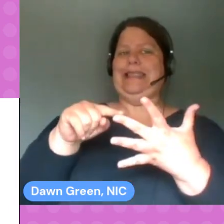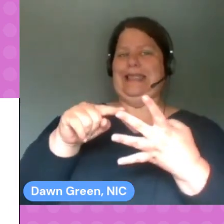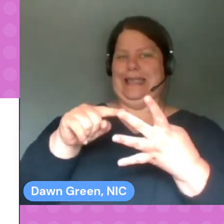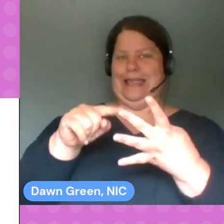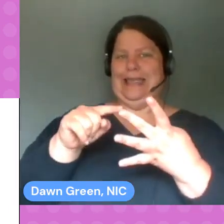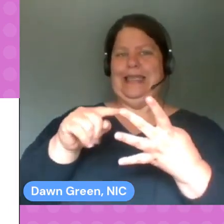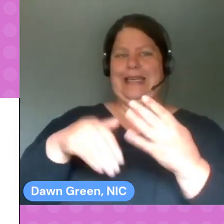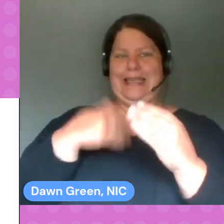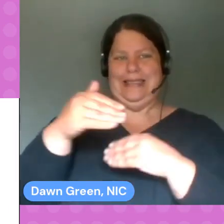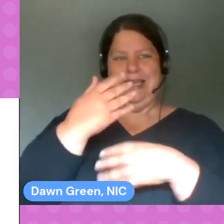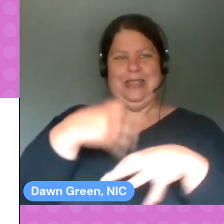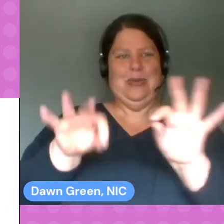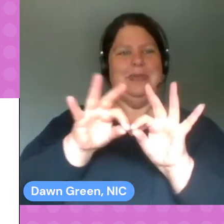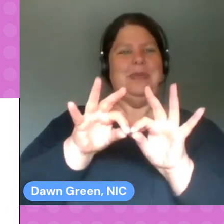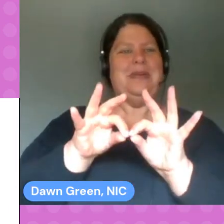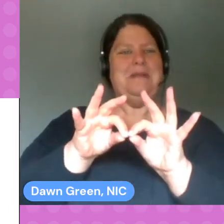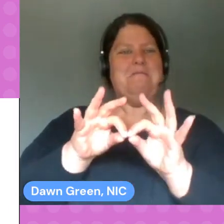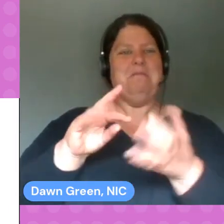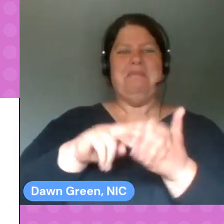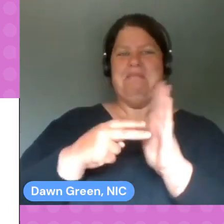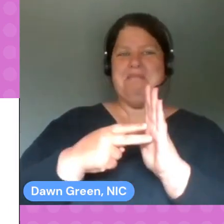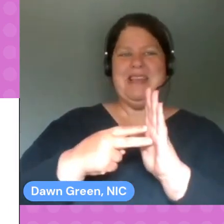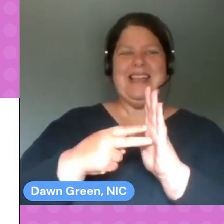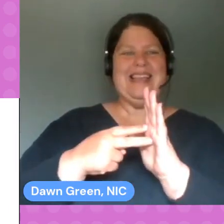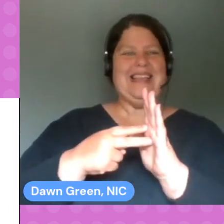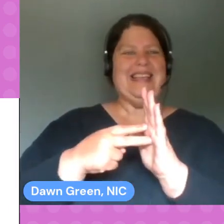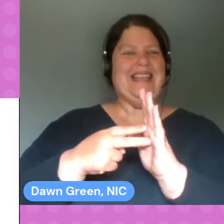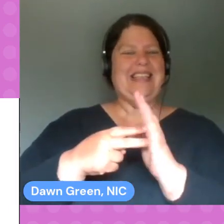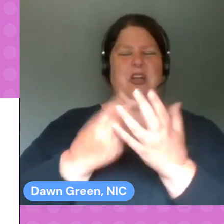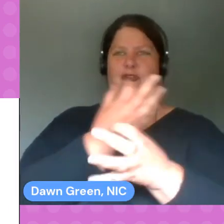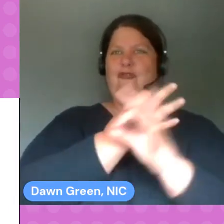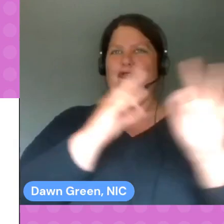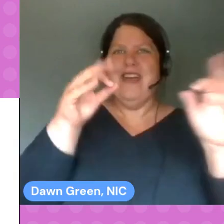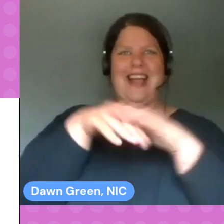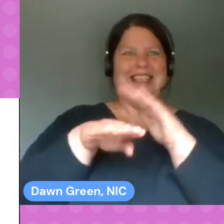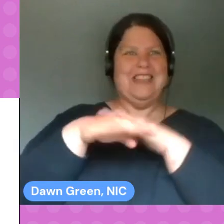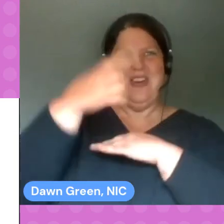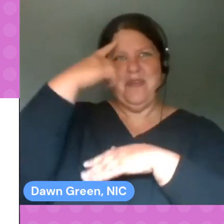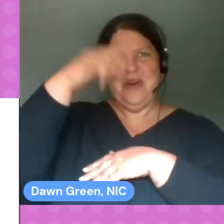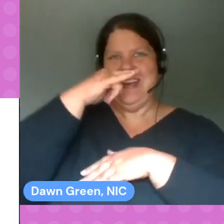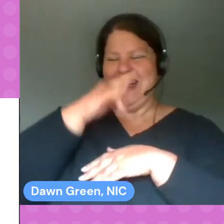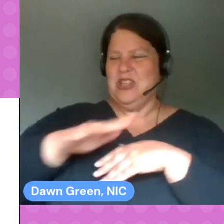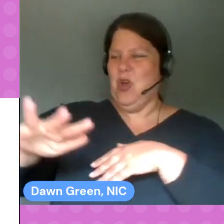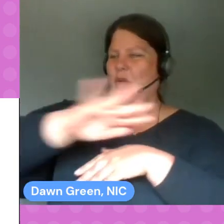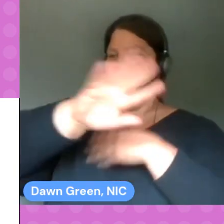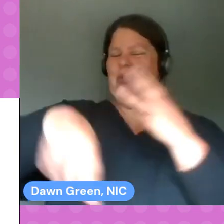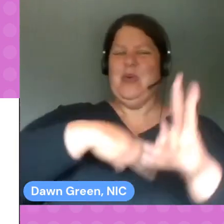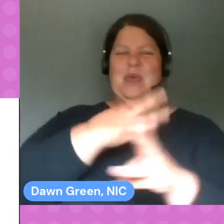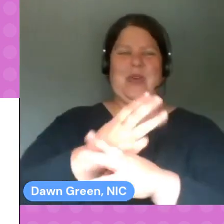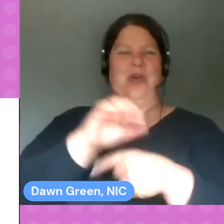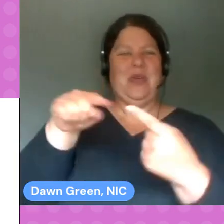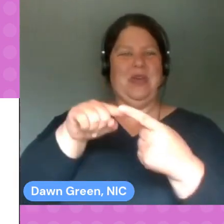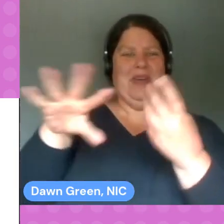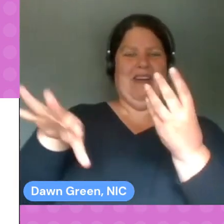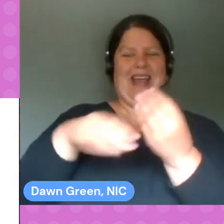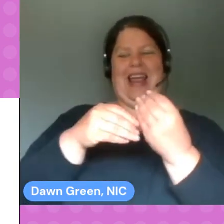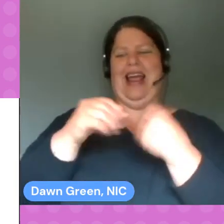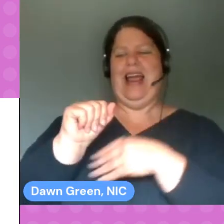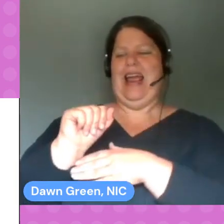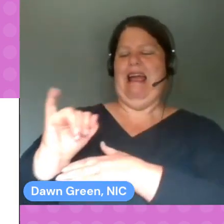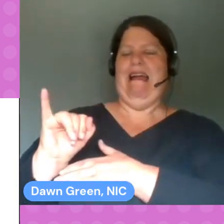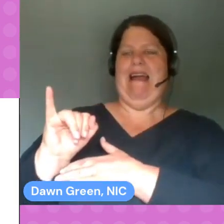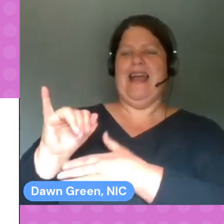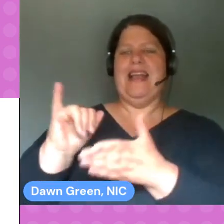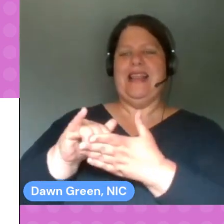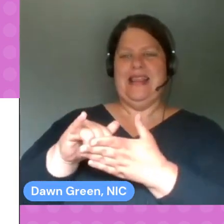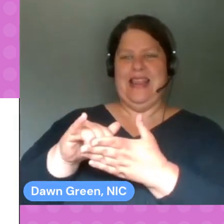course, Scratch has a mission to keep things free and accessible to kids around the world. And that when we add in AI, there's also that